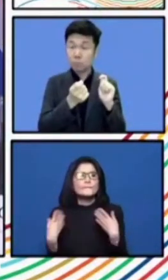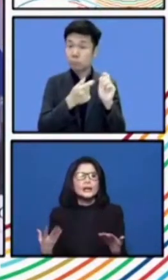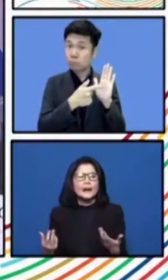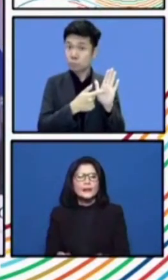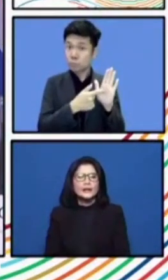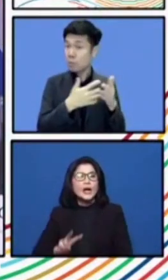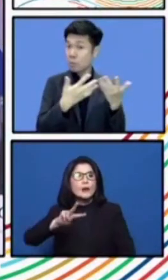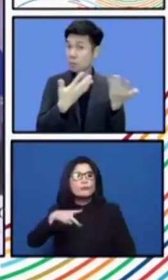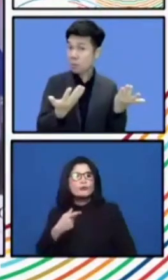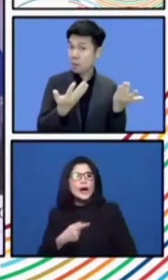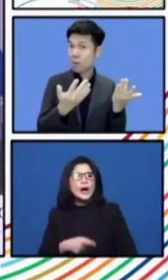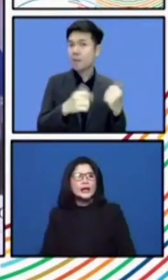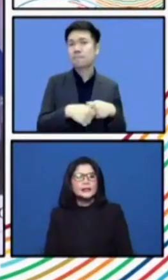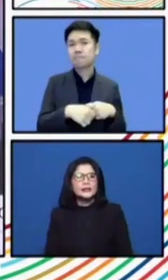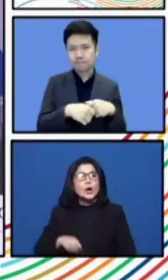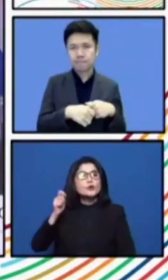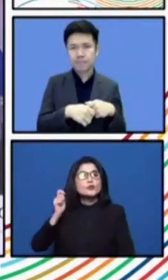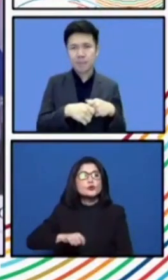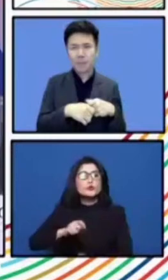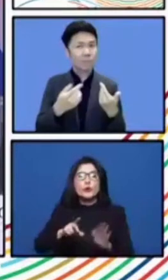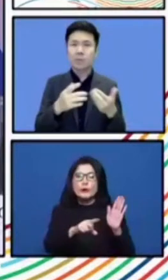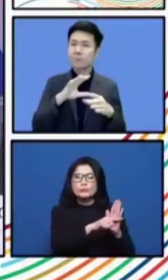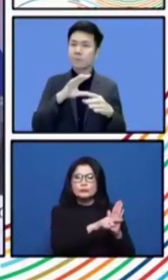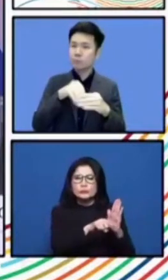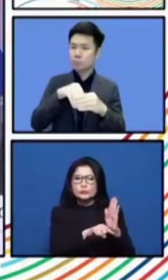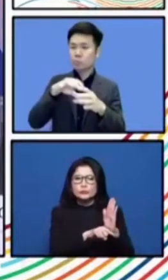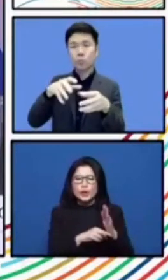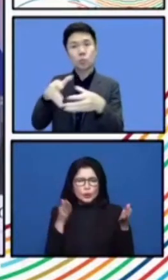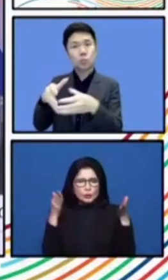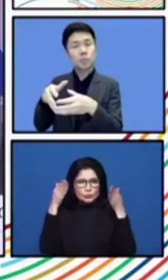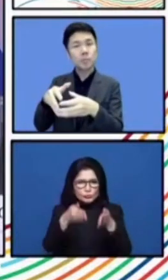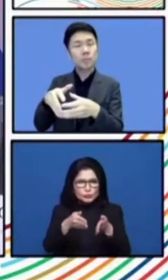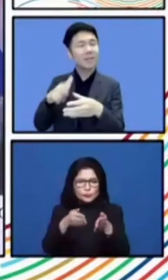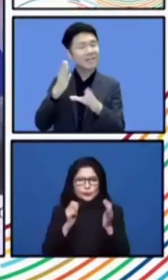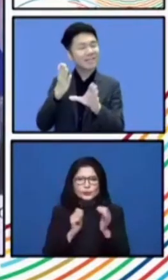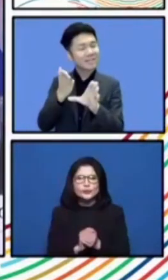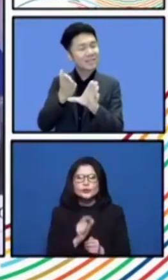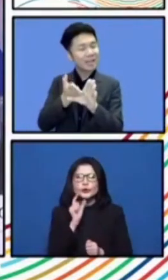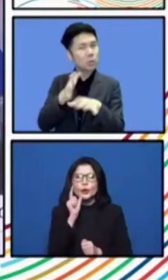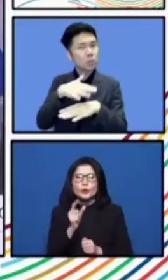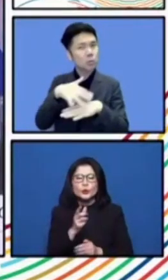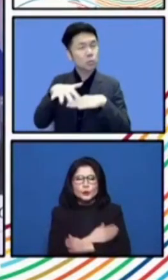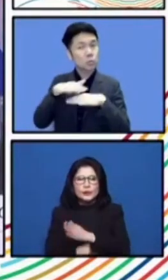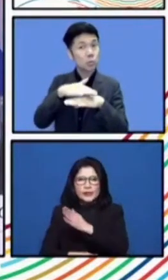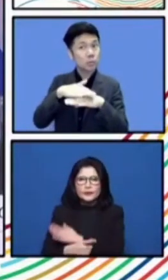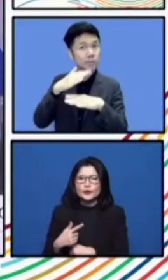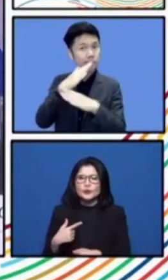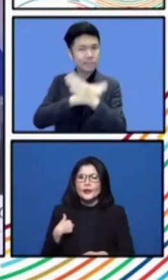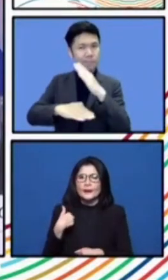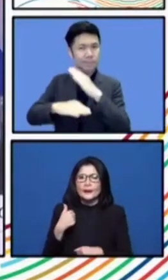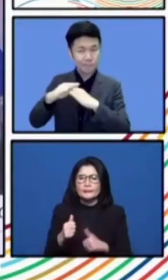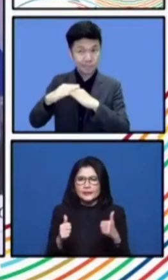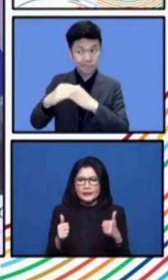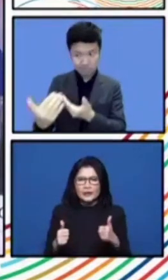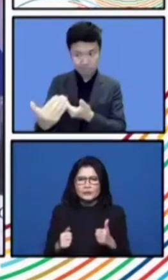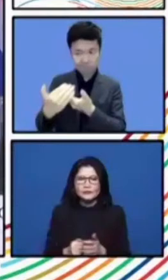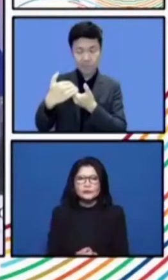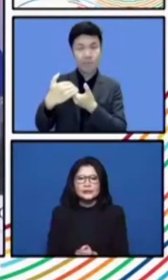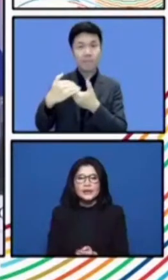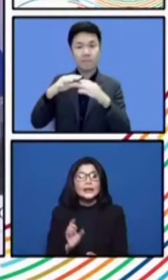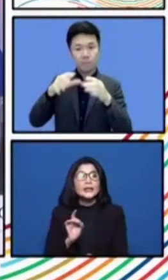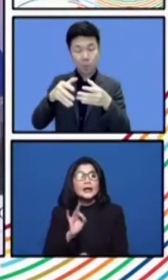capacity for people with psychosocial disabilities and also uh the other Innovative measure can be